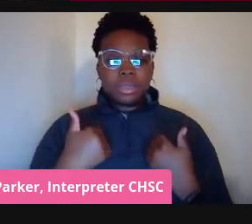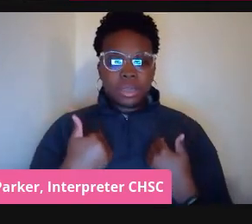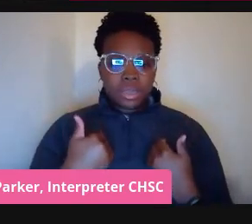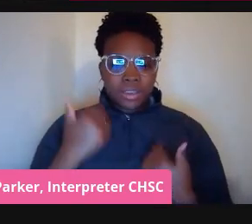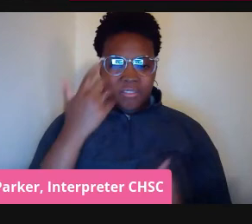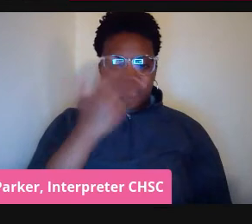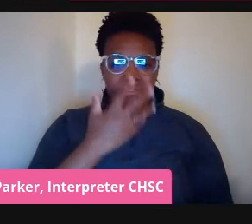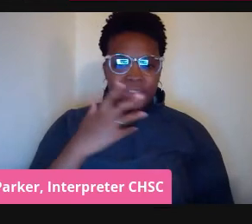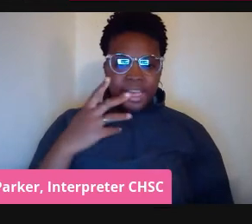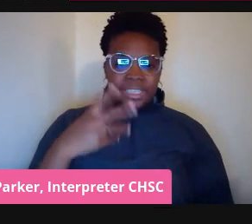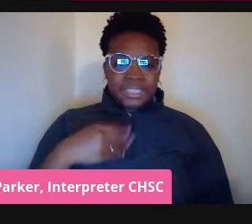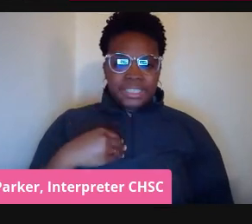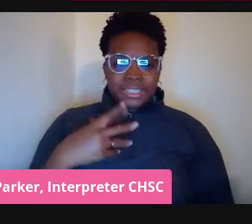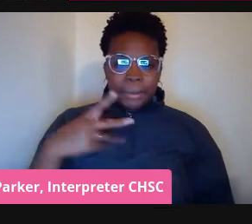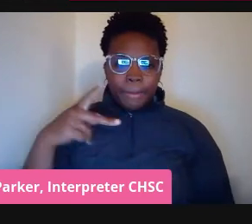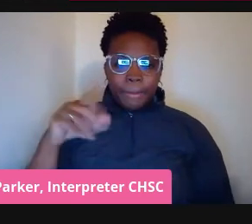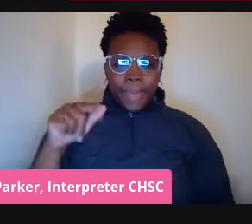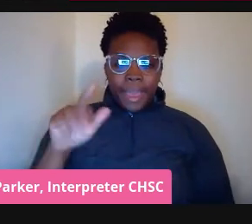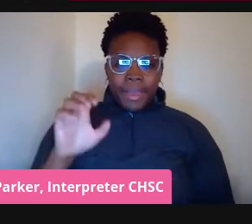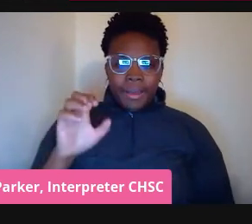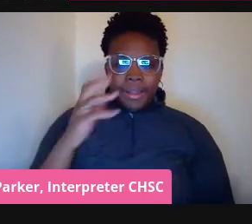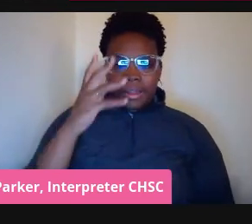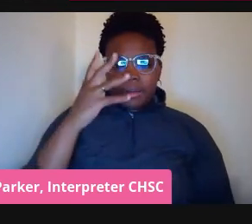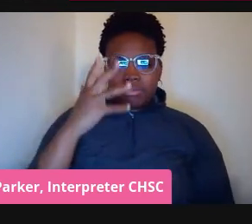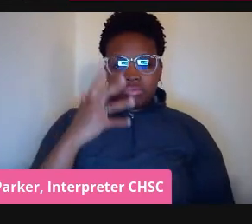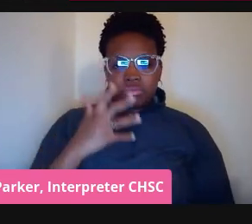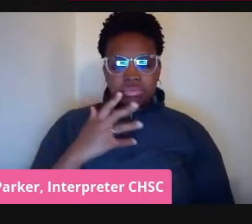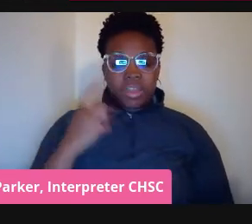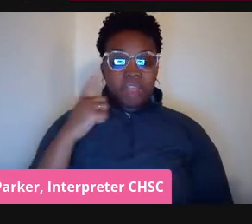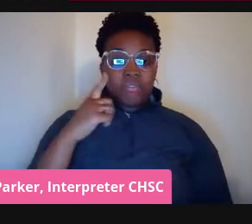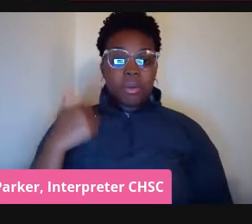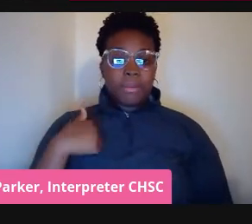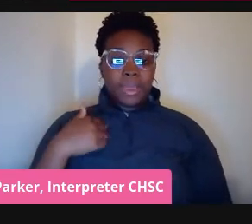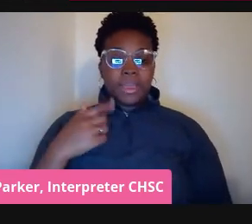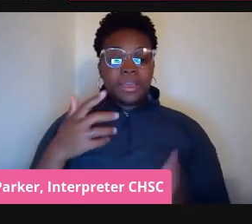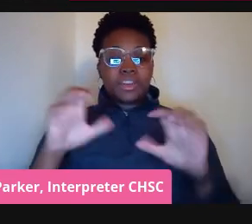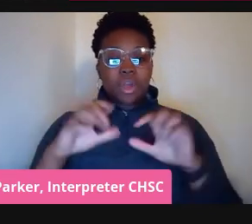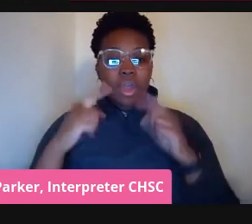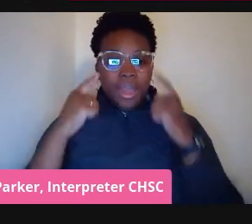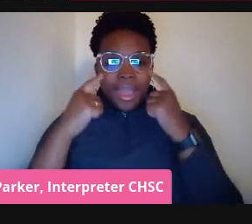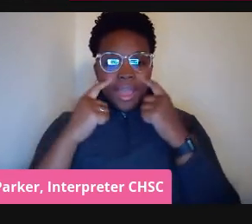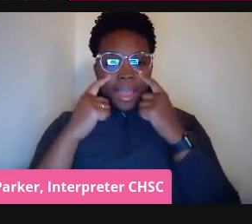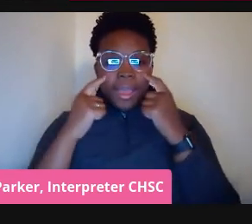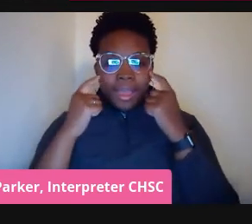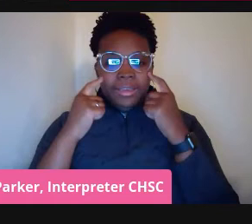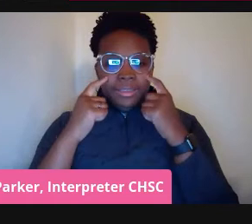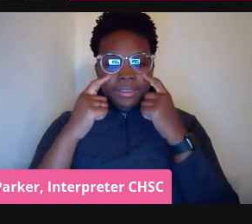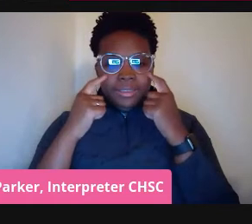pale. You know, I know for me, I got a little darkness under my eyes.